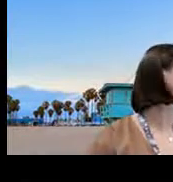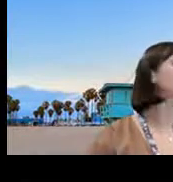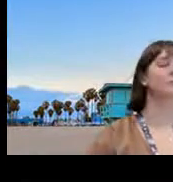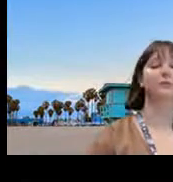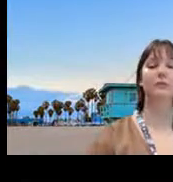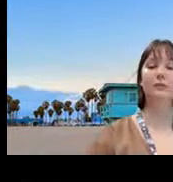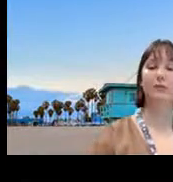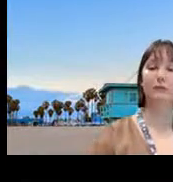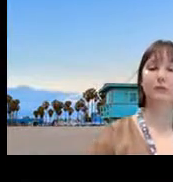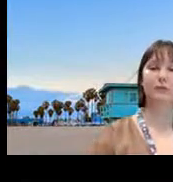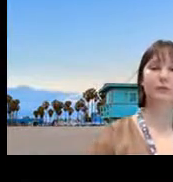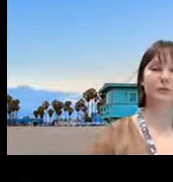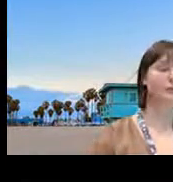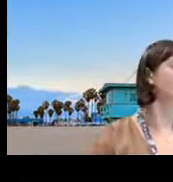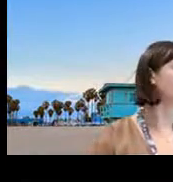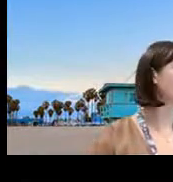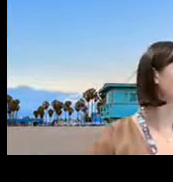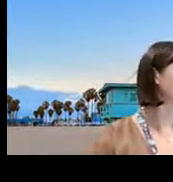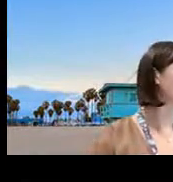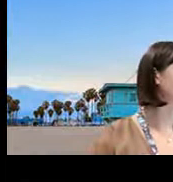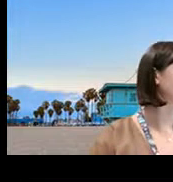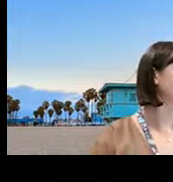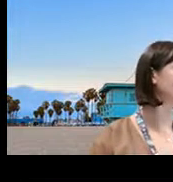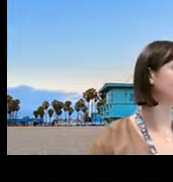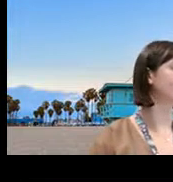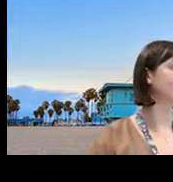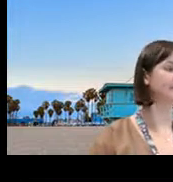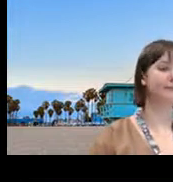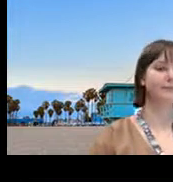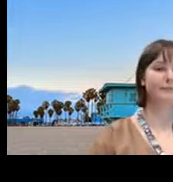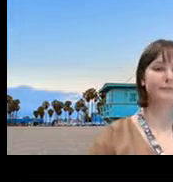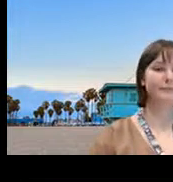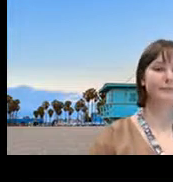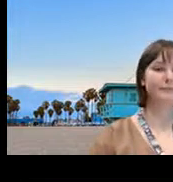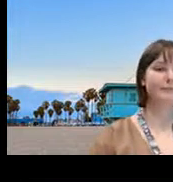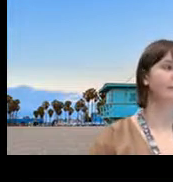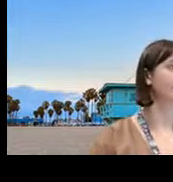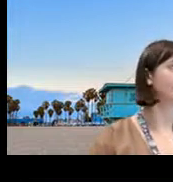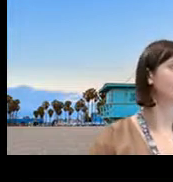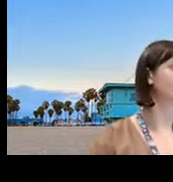registered nurse or midwife. Thanks, Reid.